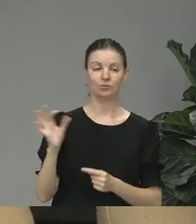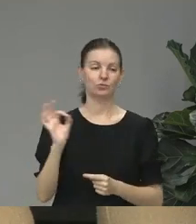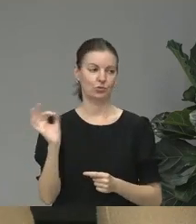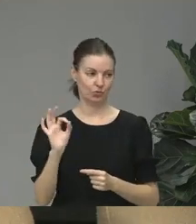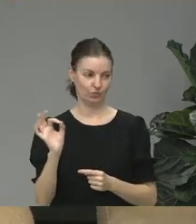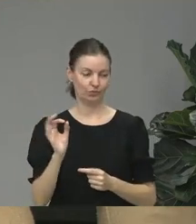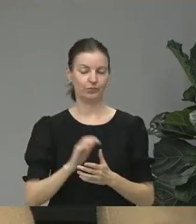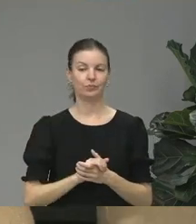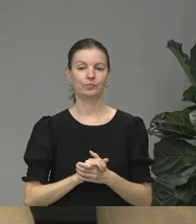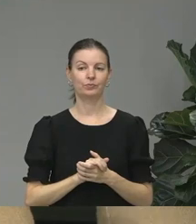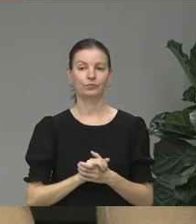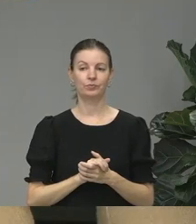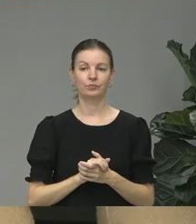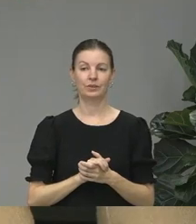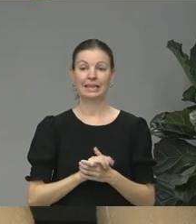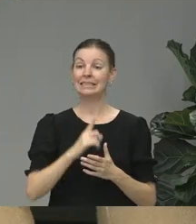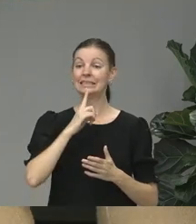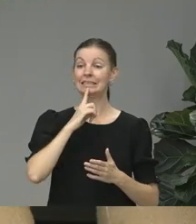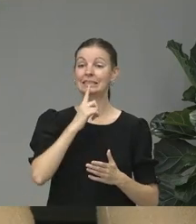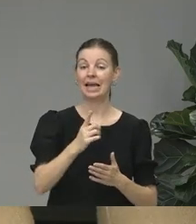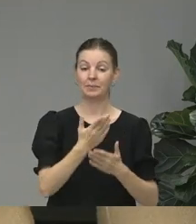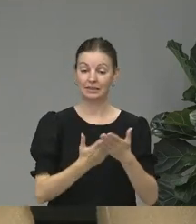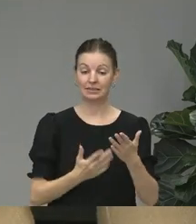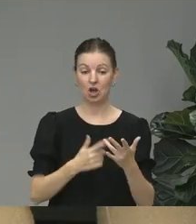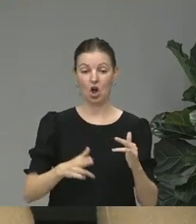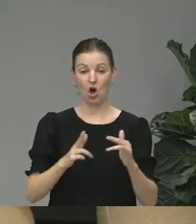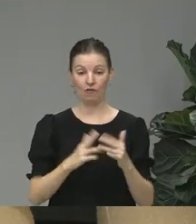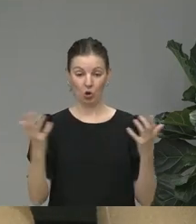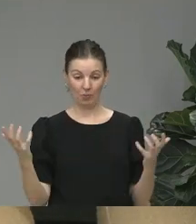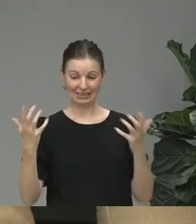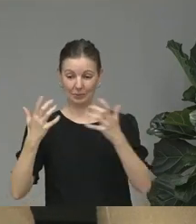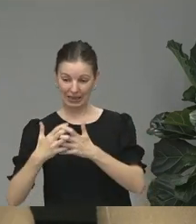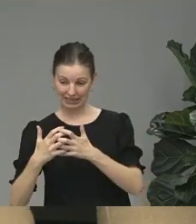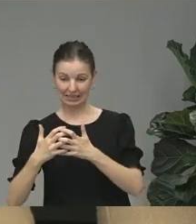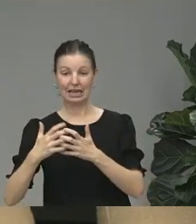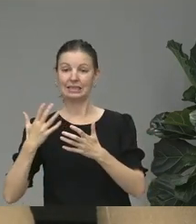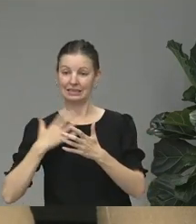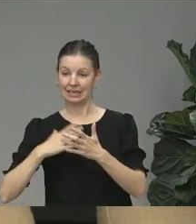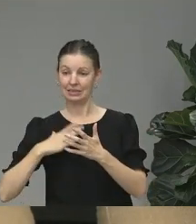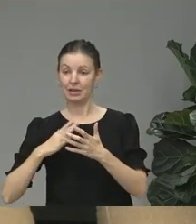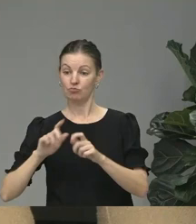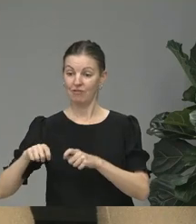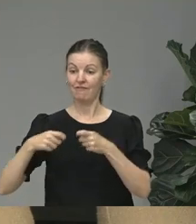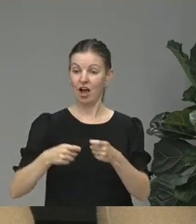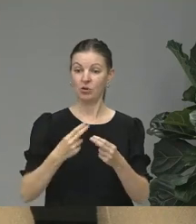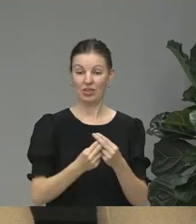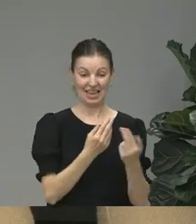the fact that statements of compatibility are required to be provided with each